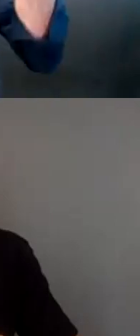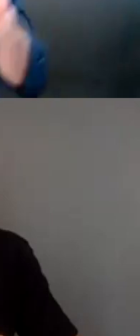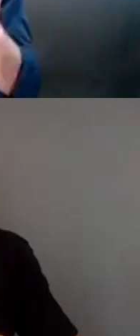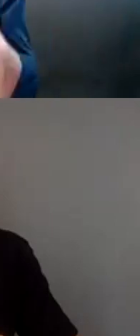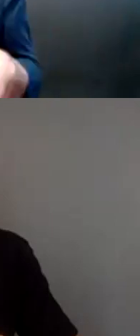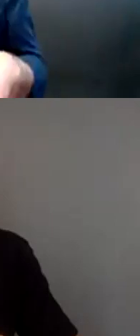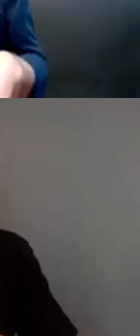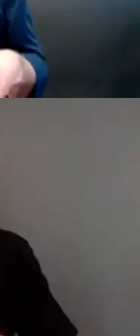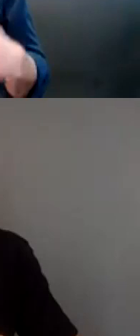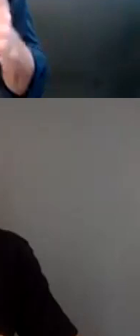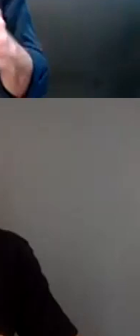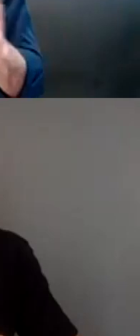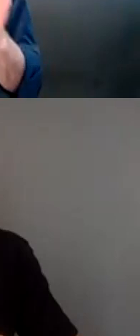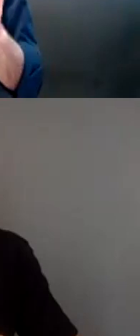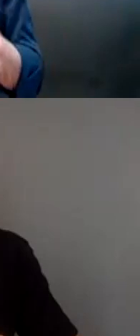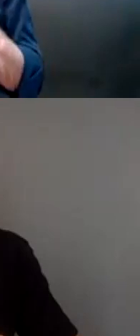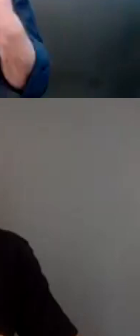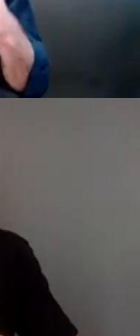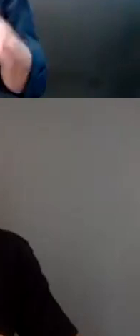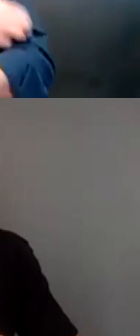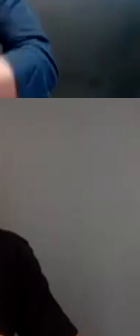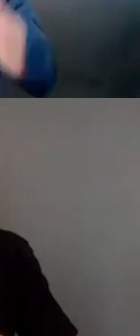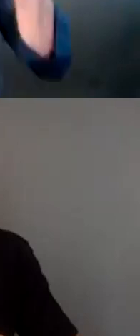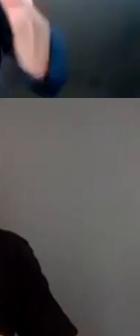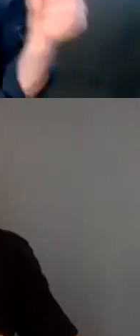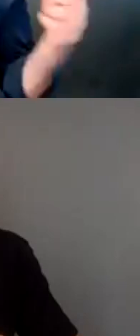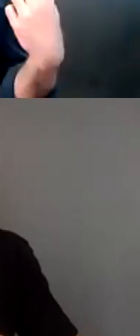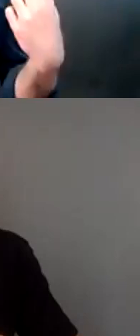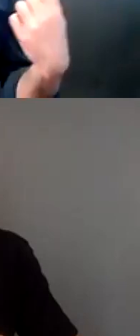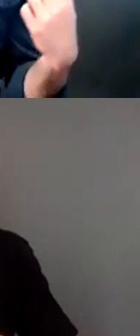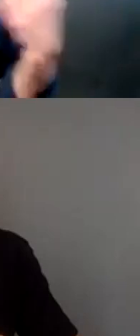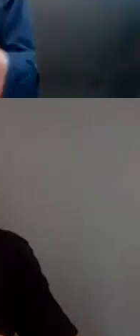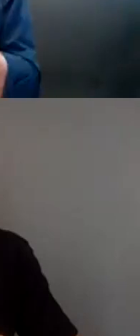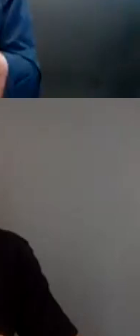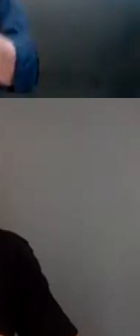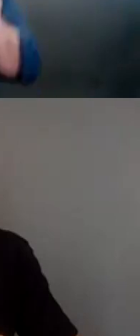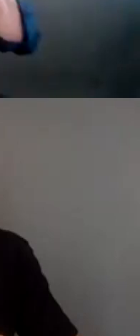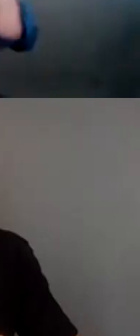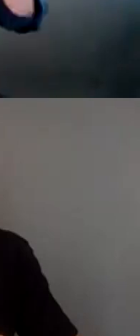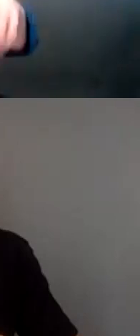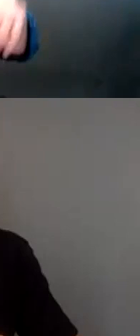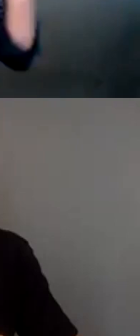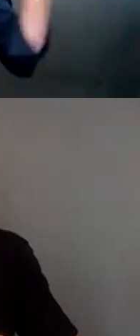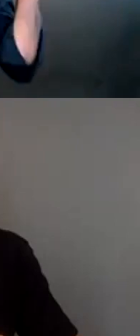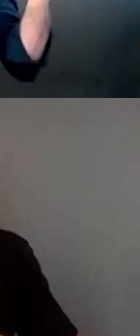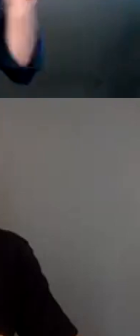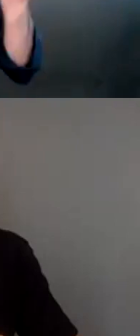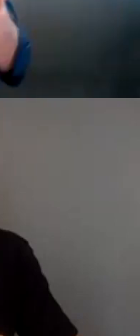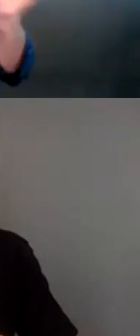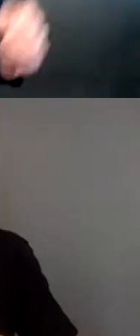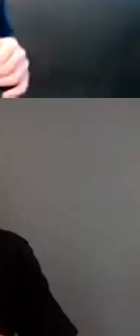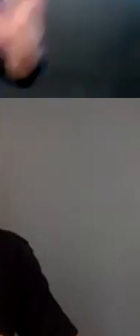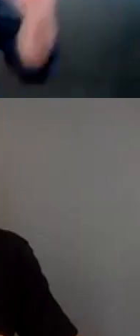case for investing actually in prevention. Like our entire service system is crisis